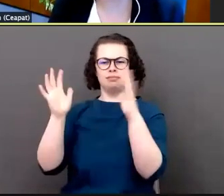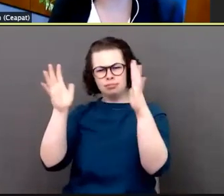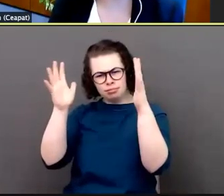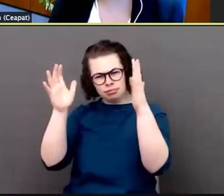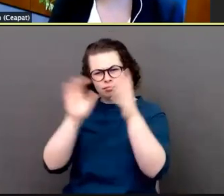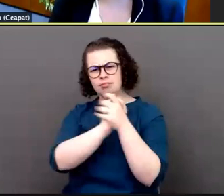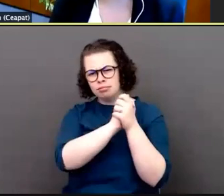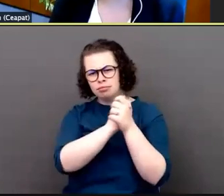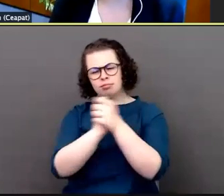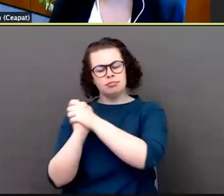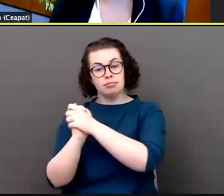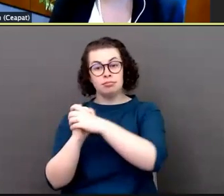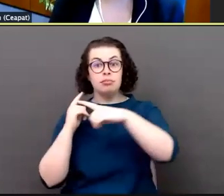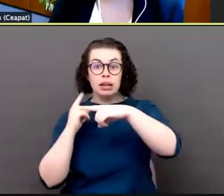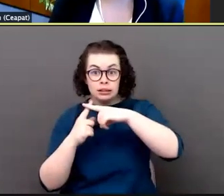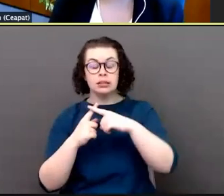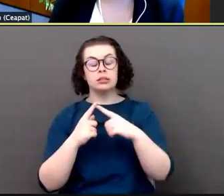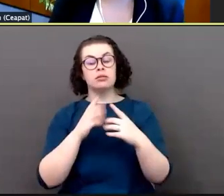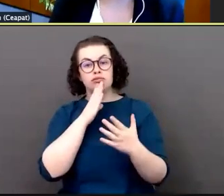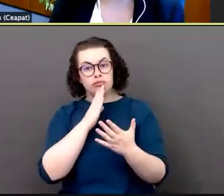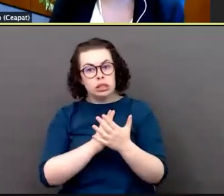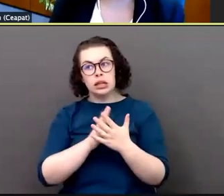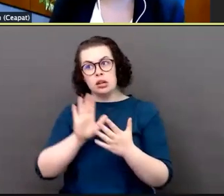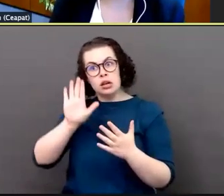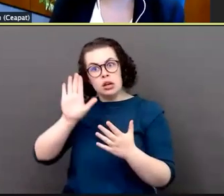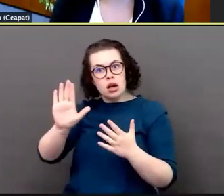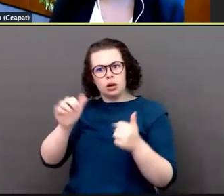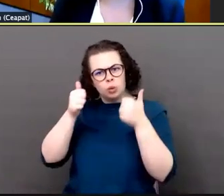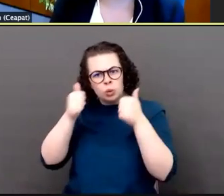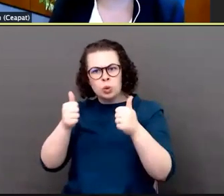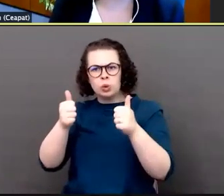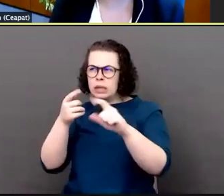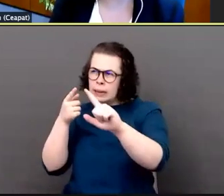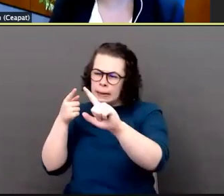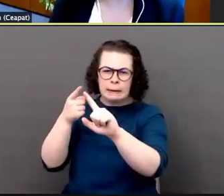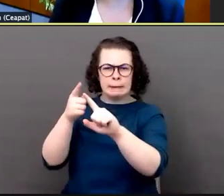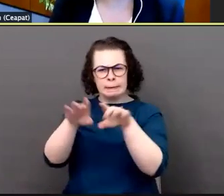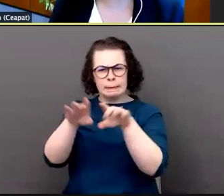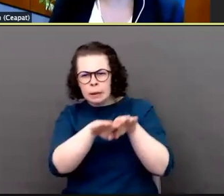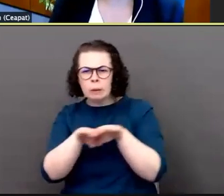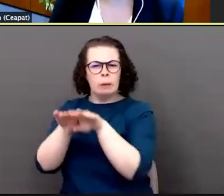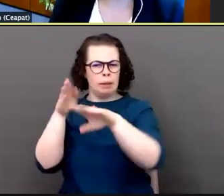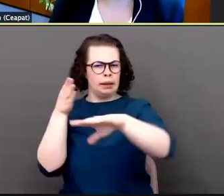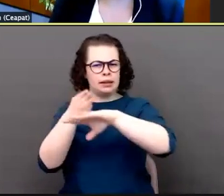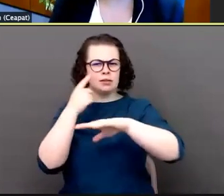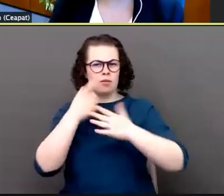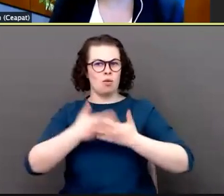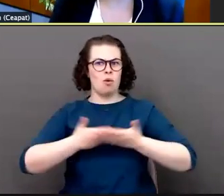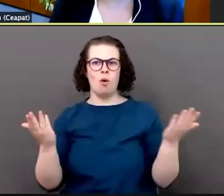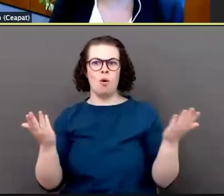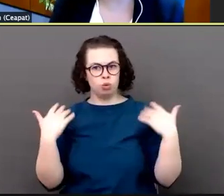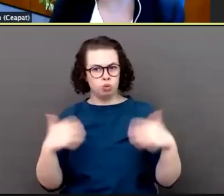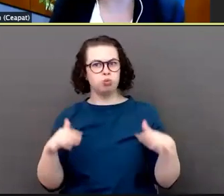effort made to agree on functional common accessibility criteria based on so